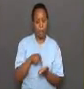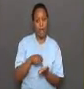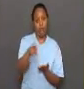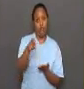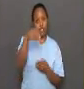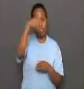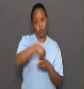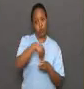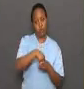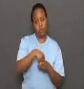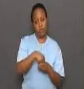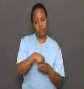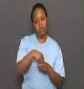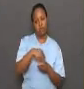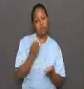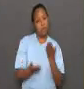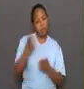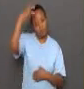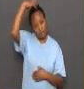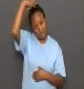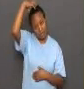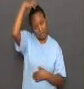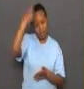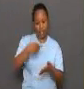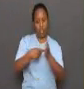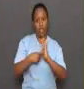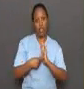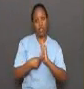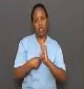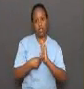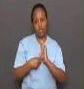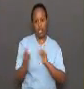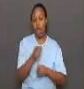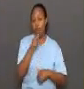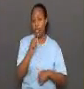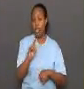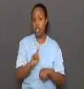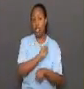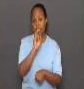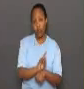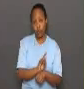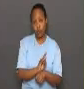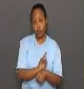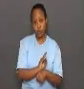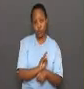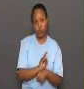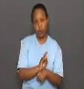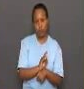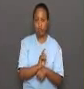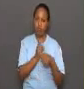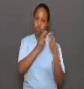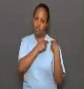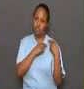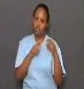In a democracy, if a government is not accountable to the citizens, it